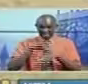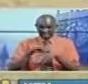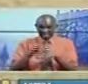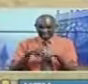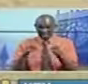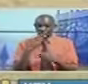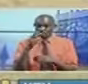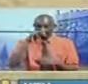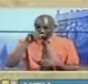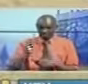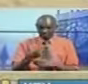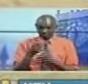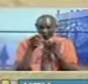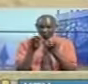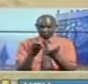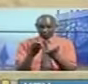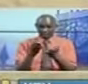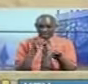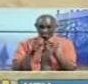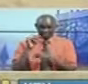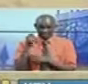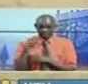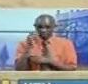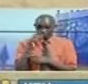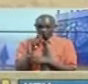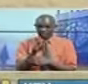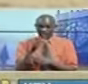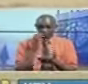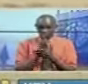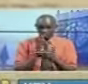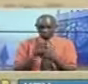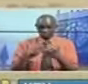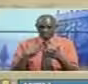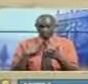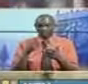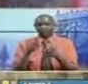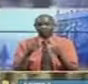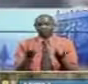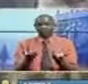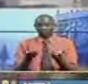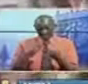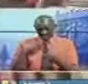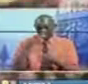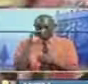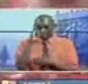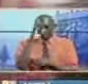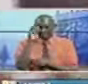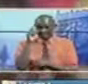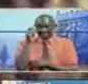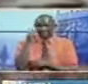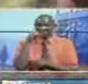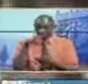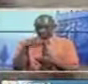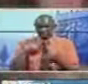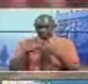of 200,000 shillings, where Athletics Kenya will use a scoring system tabulated from all the races. The Imenti South Road Race will commence